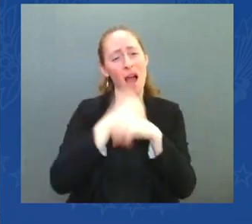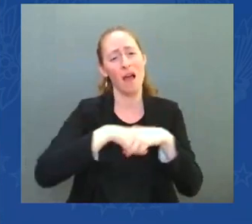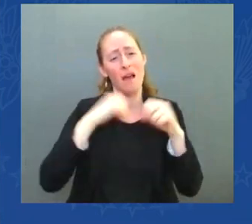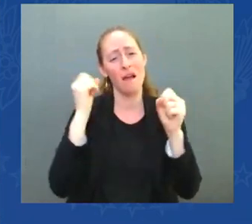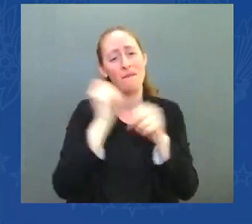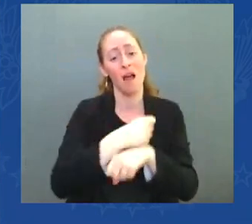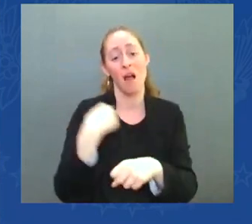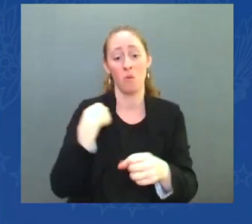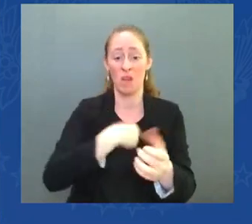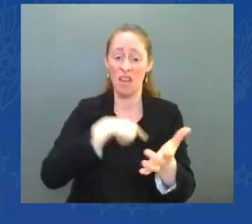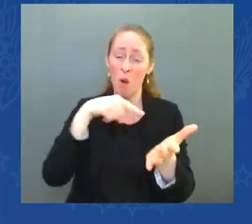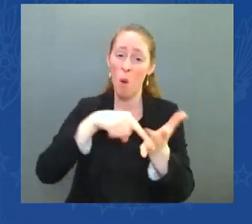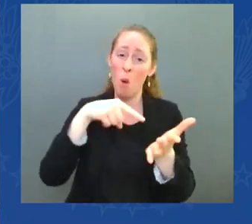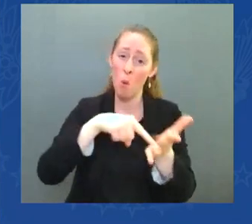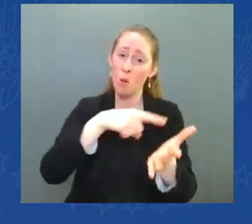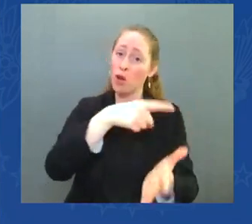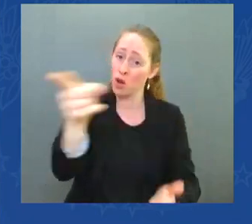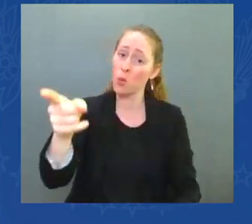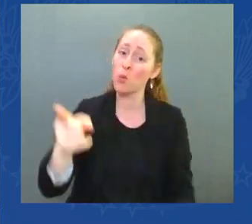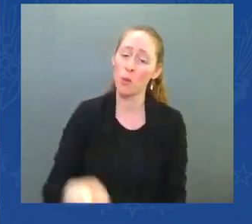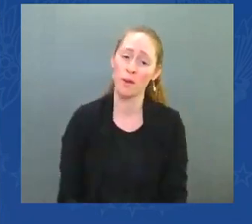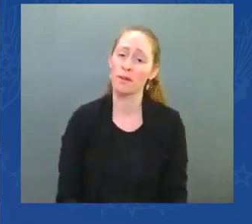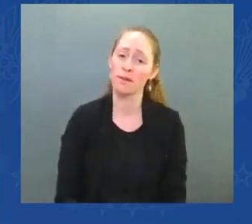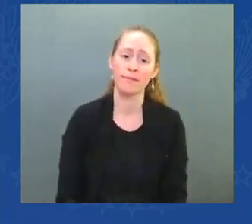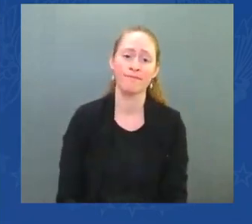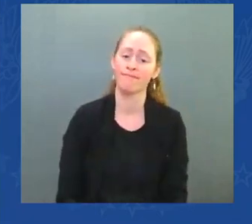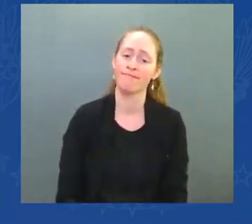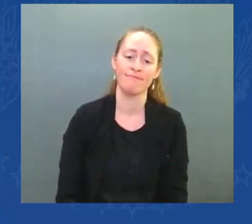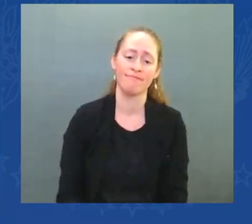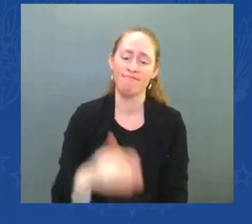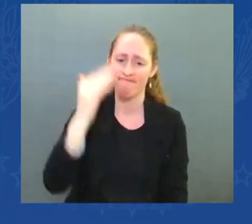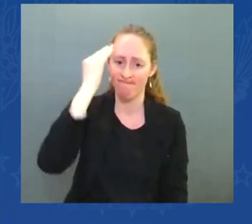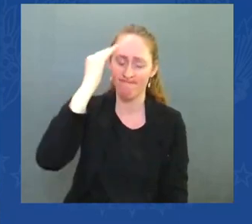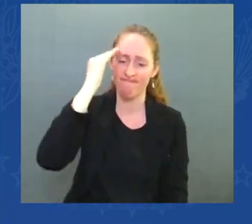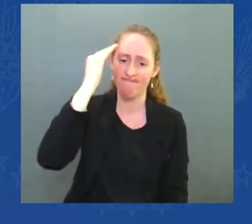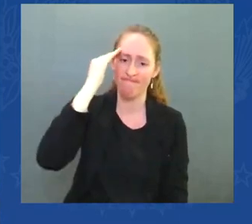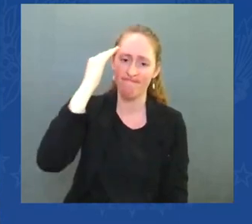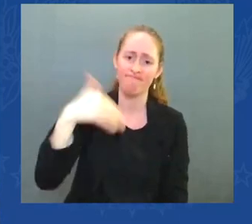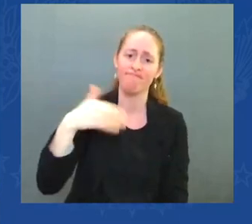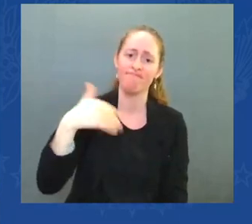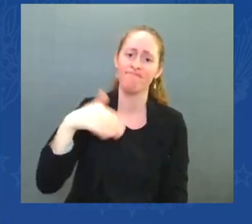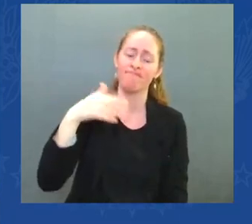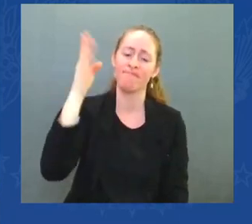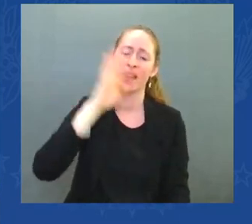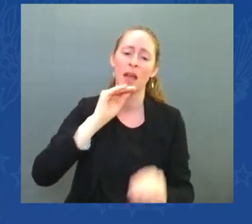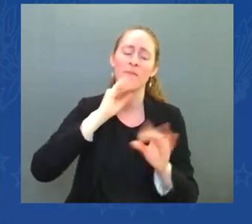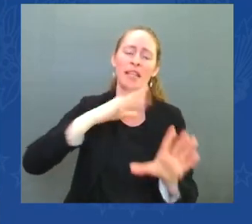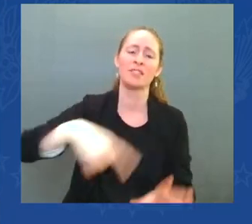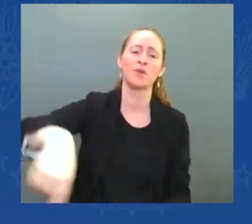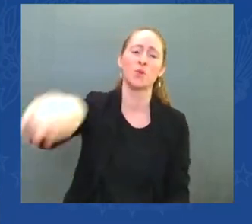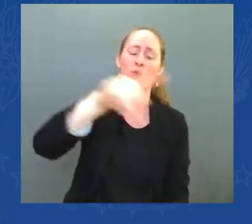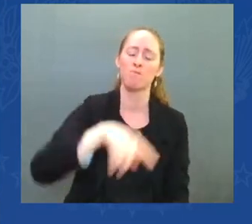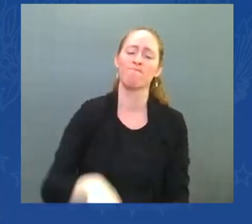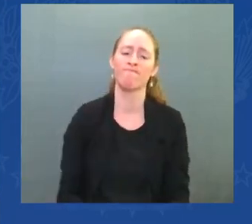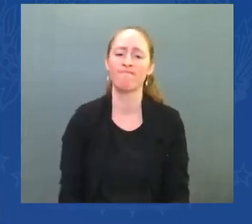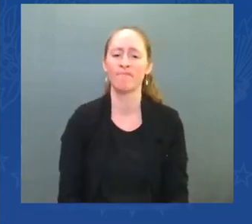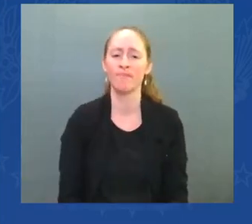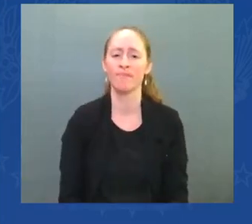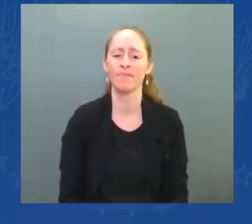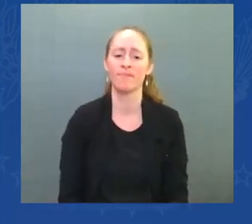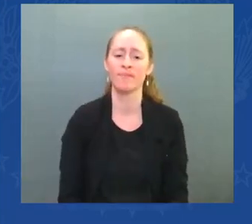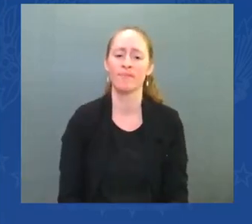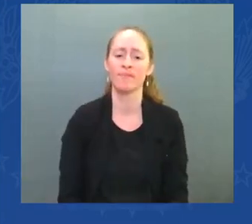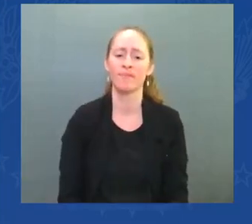it? God love you. Look, this is incredibly rare because gun manufacturers have more immunity